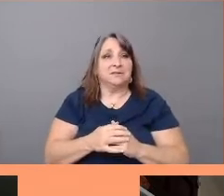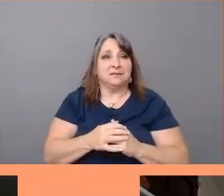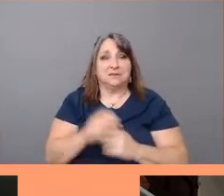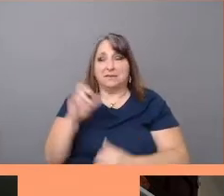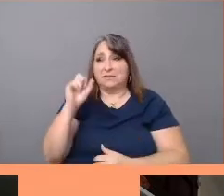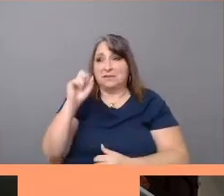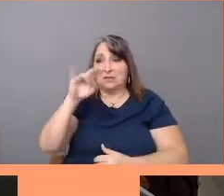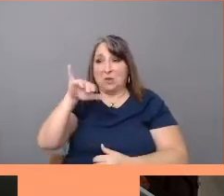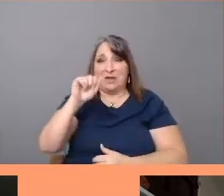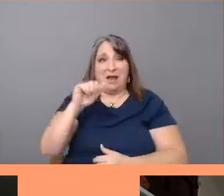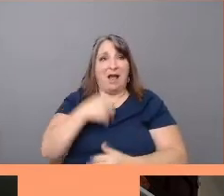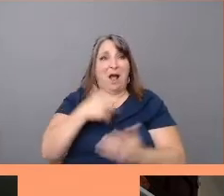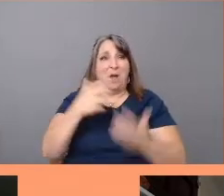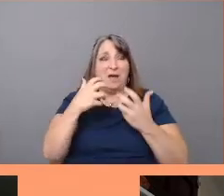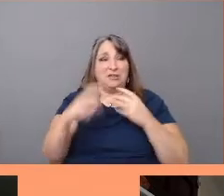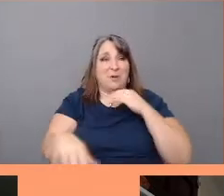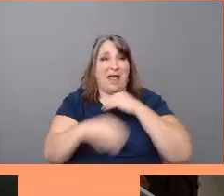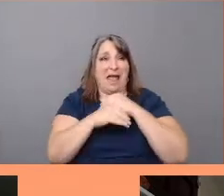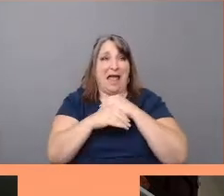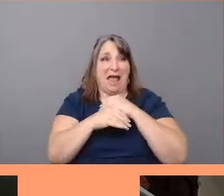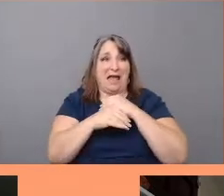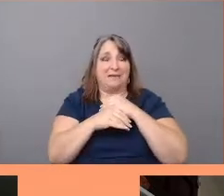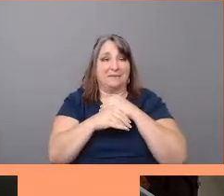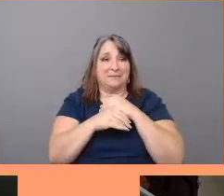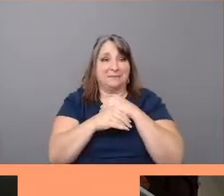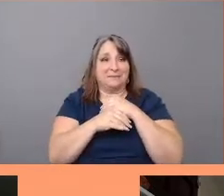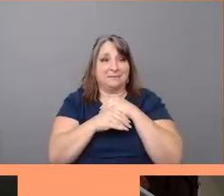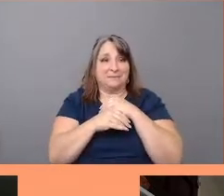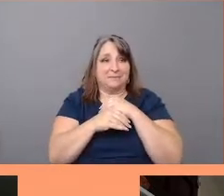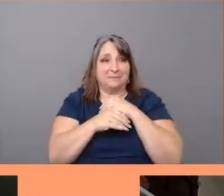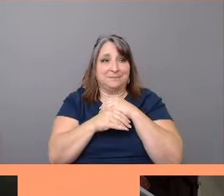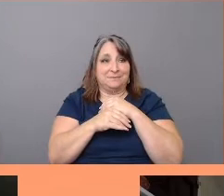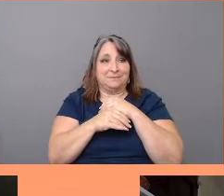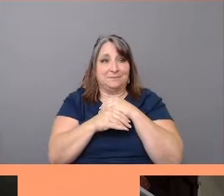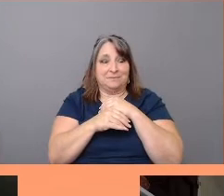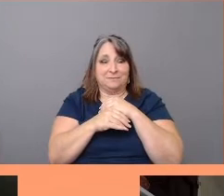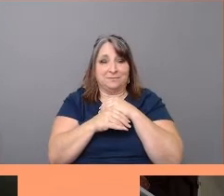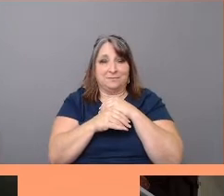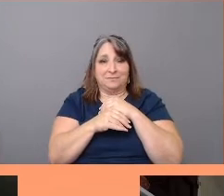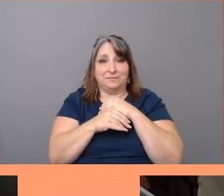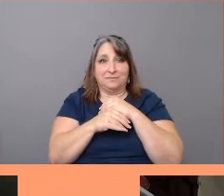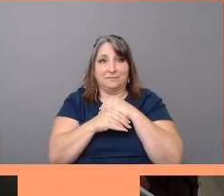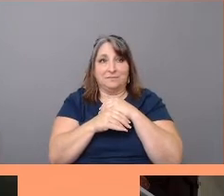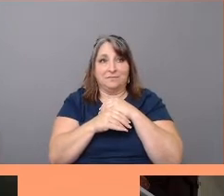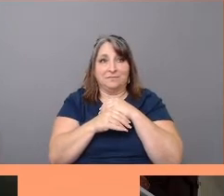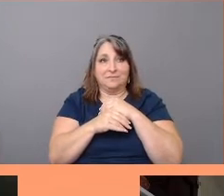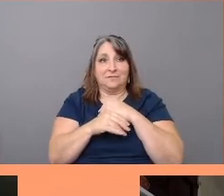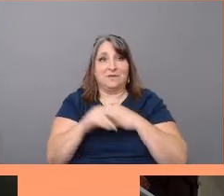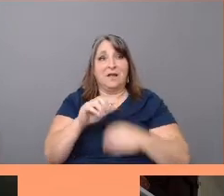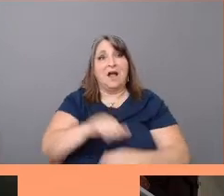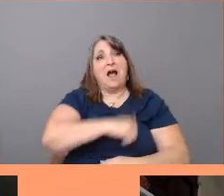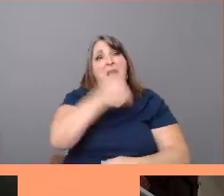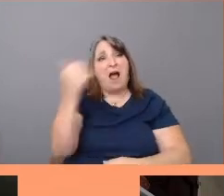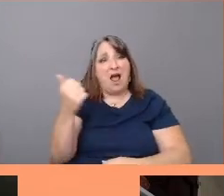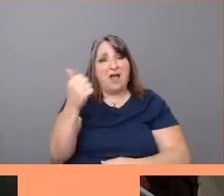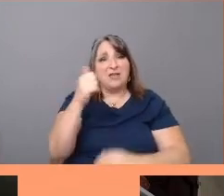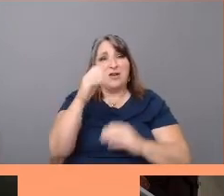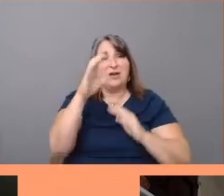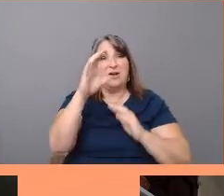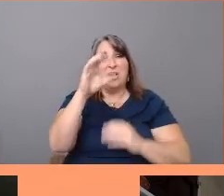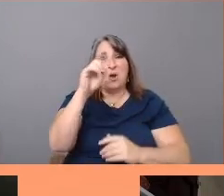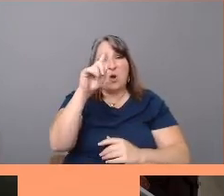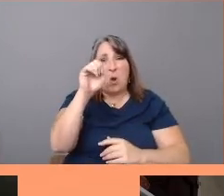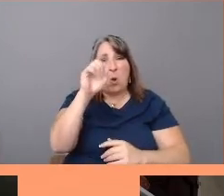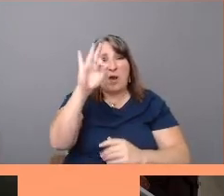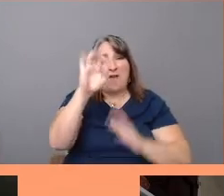add, Natalie and Bowen, you all chime in, but you know, we looked at other code of